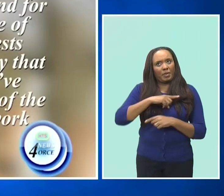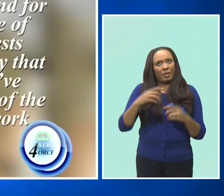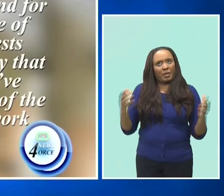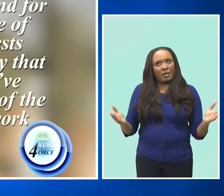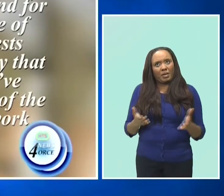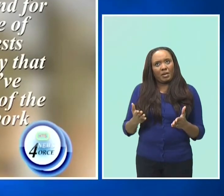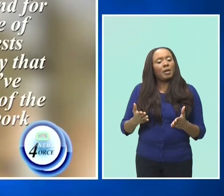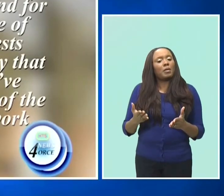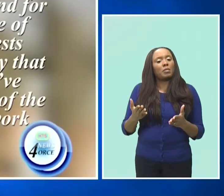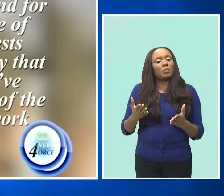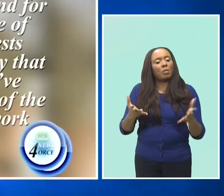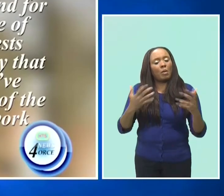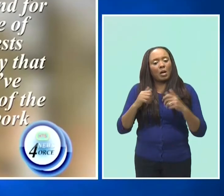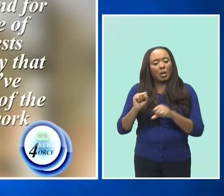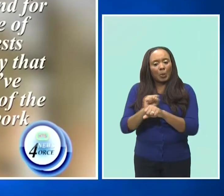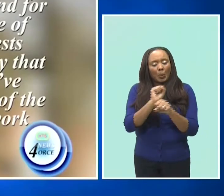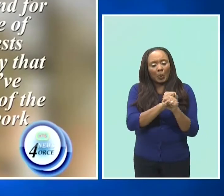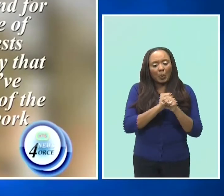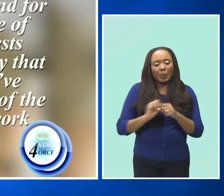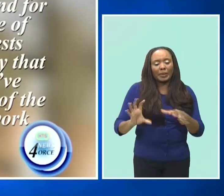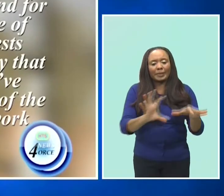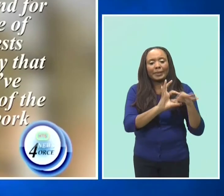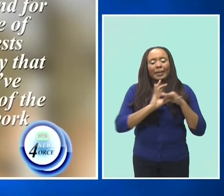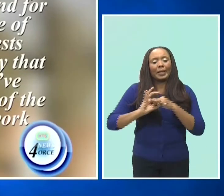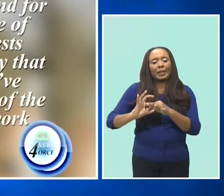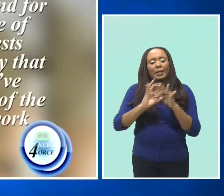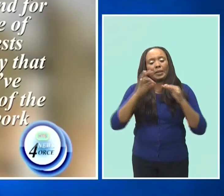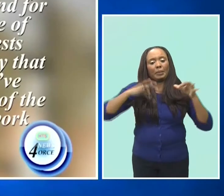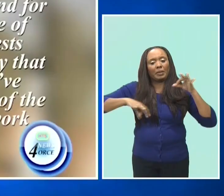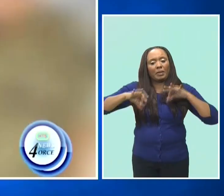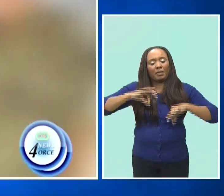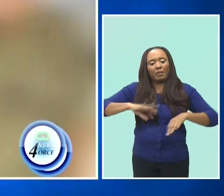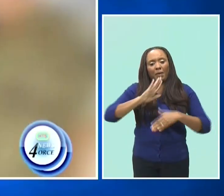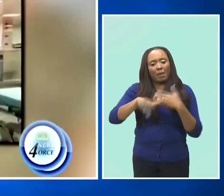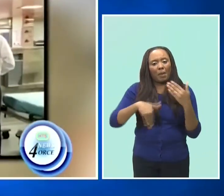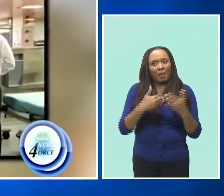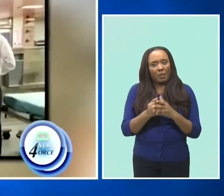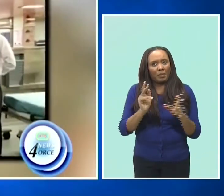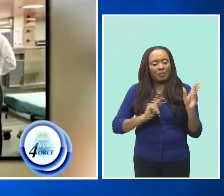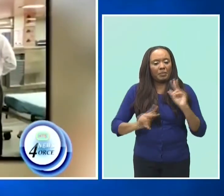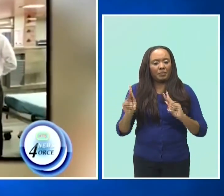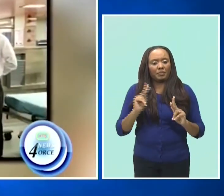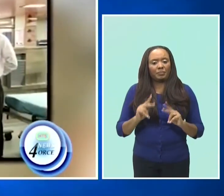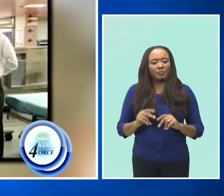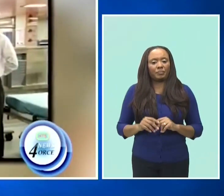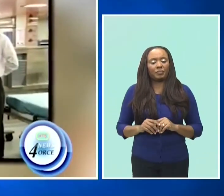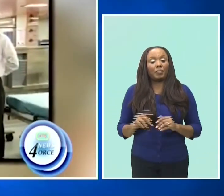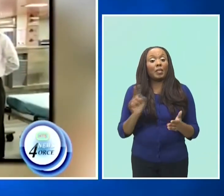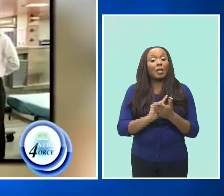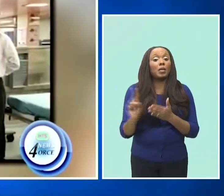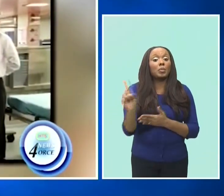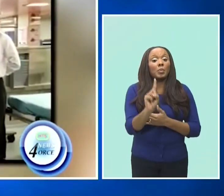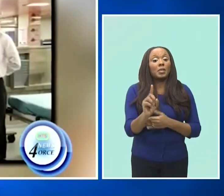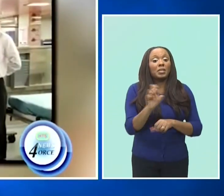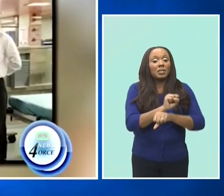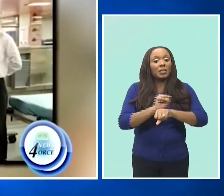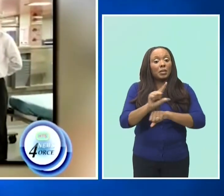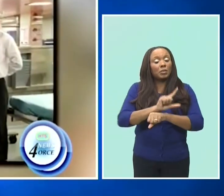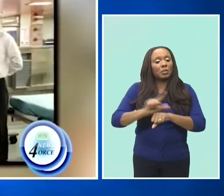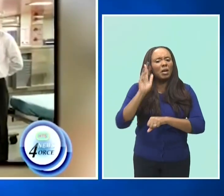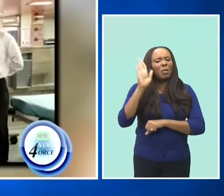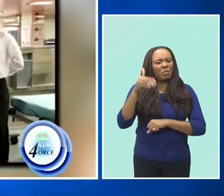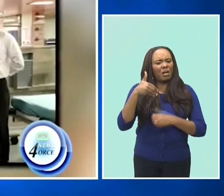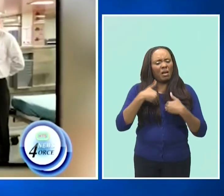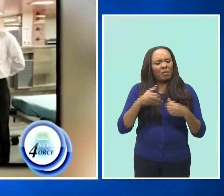can come together to work for the benefit of all our people," end quote. In 1 week, St. Lucians will be exposed to a myriad